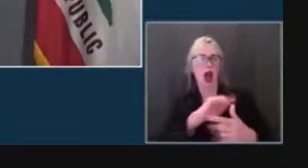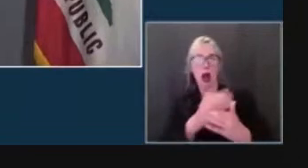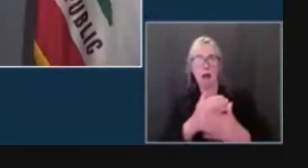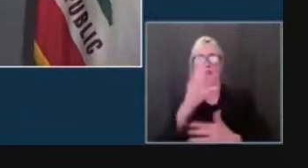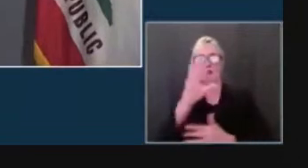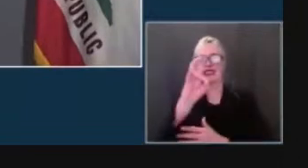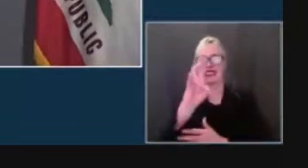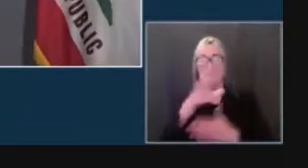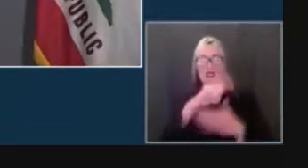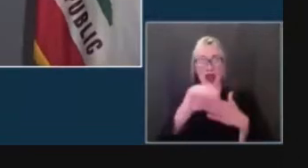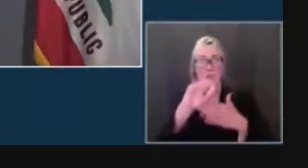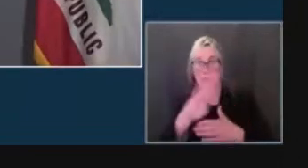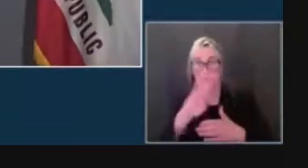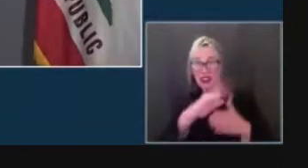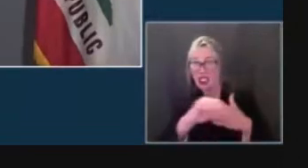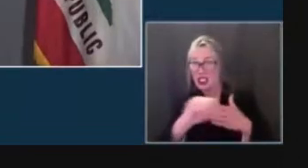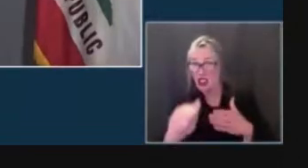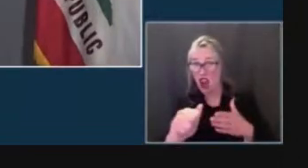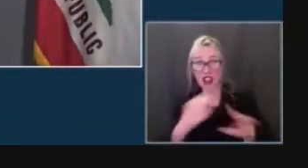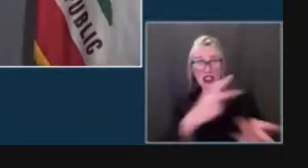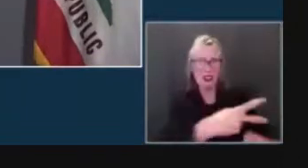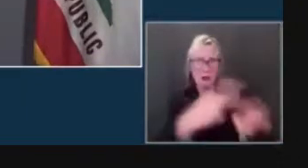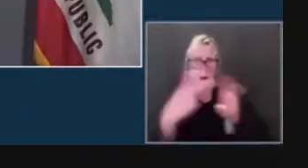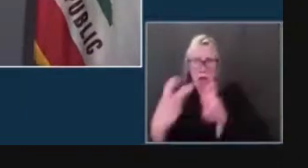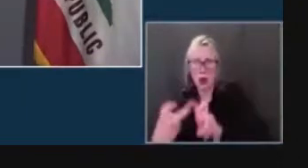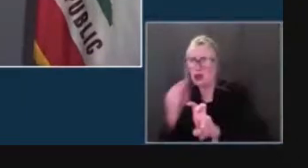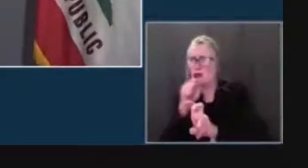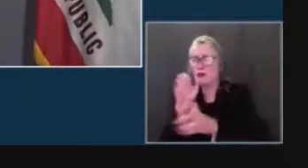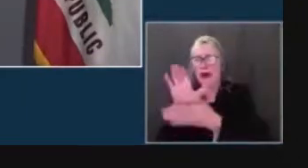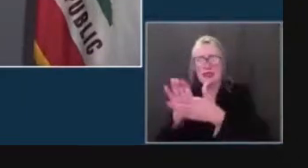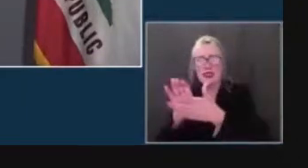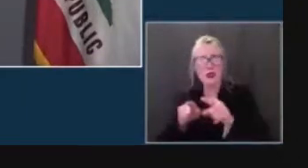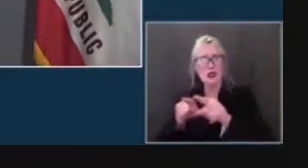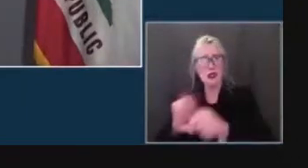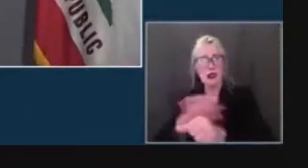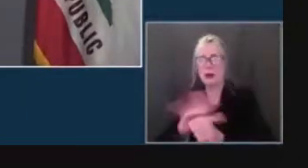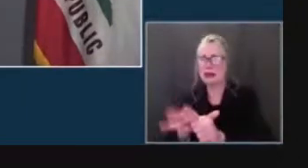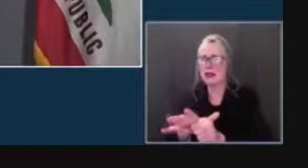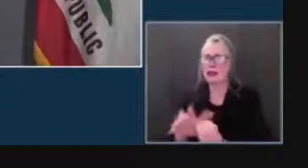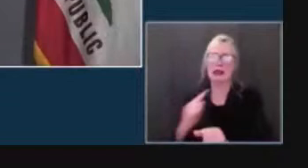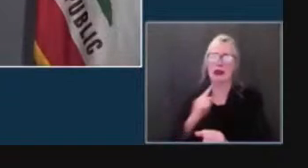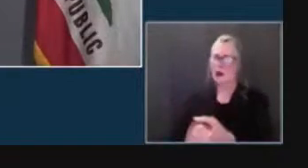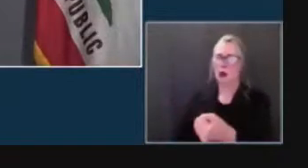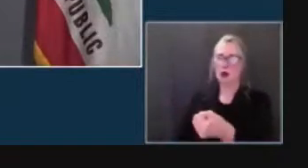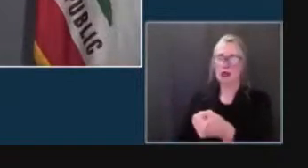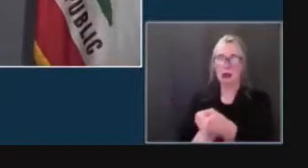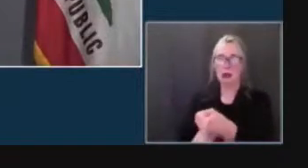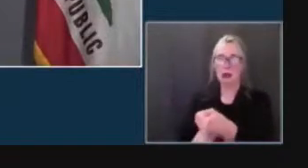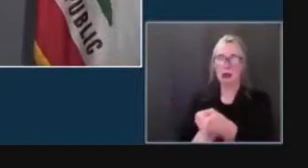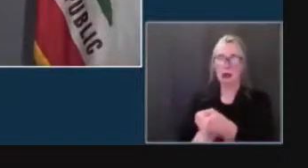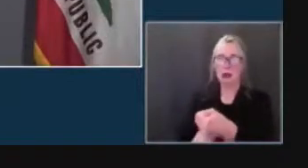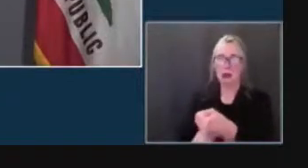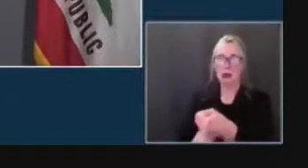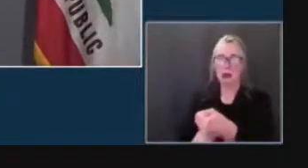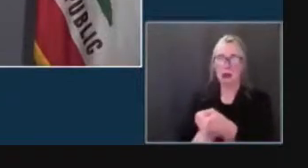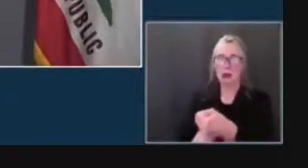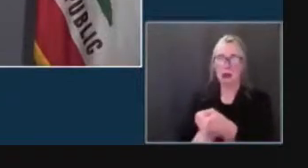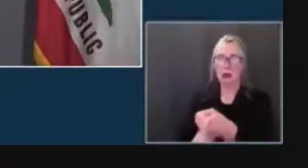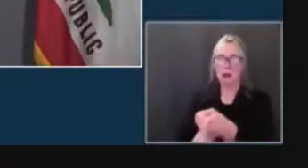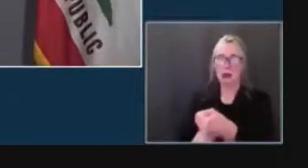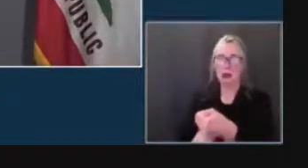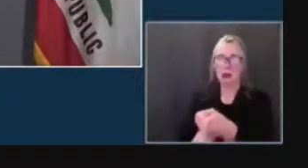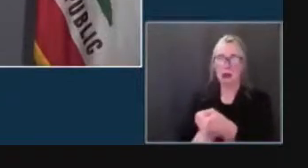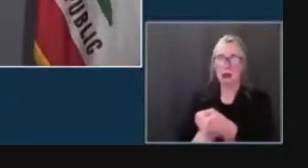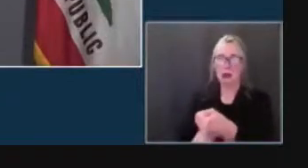pandemic isn't a choice I would make. It's why CT is working hard with Governor Gavin Newsom, Senate President Pro Tem